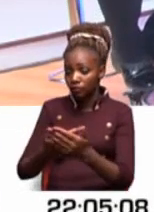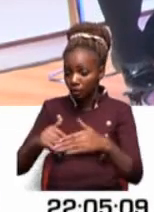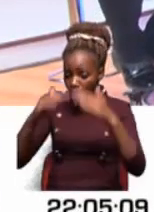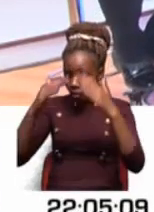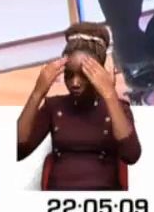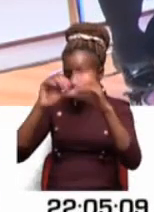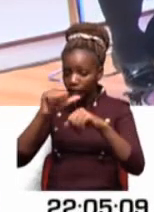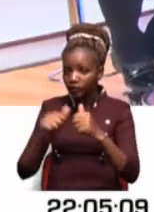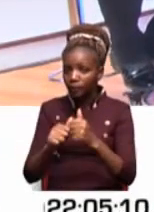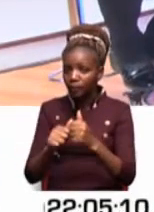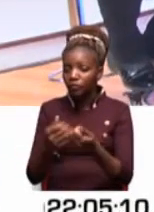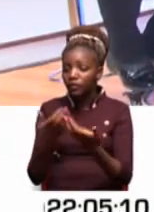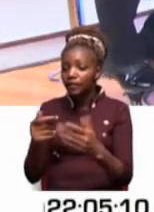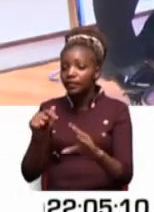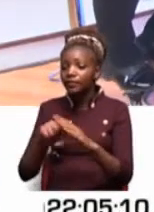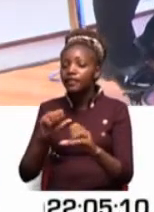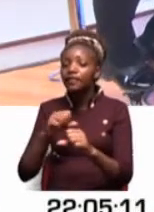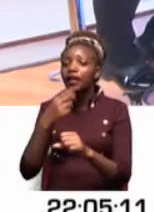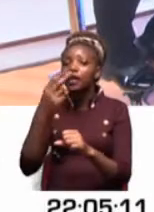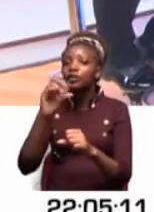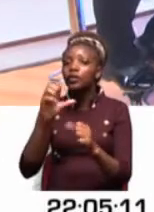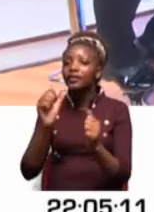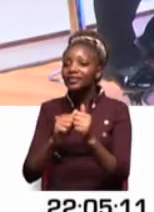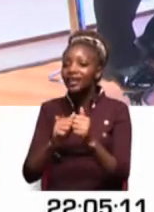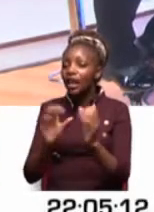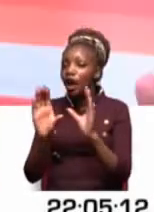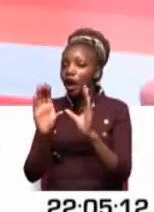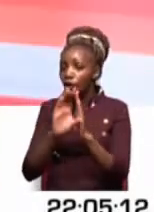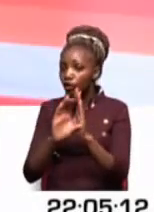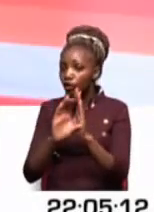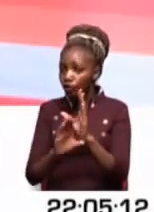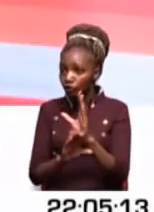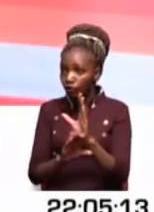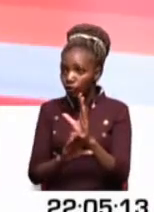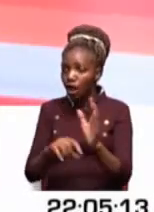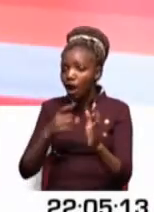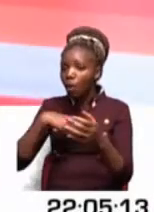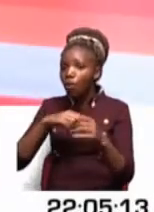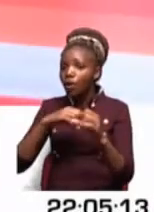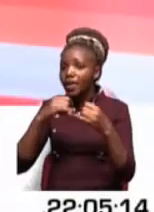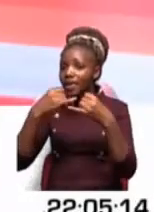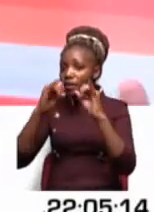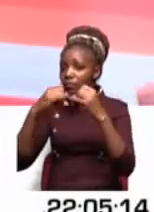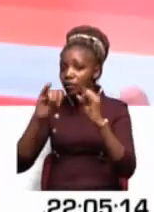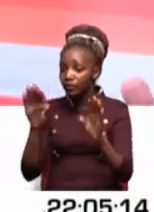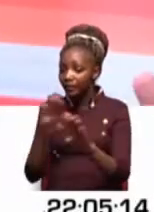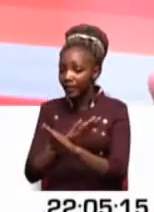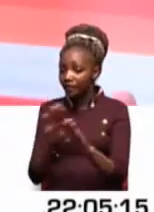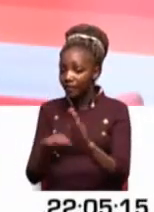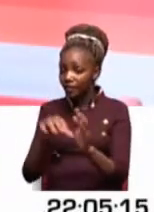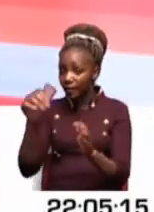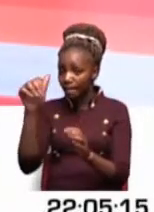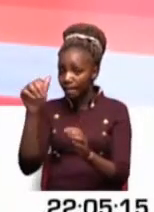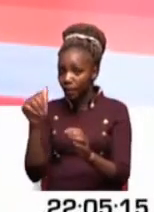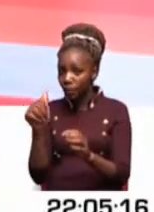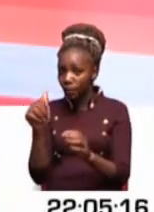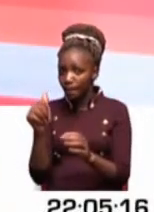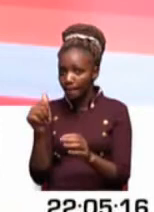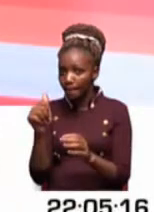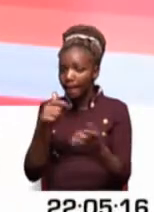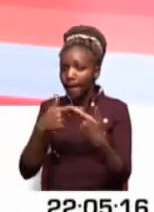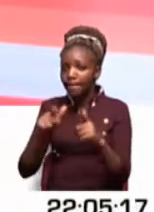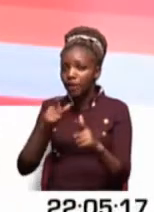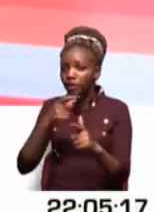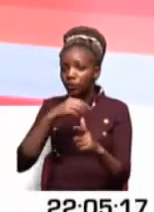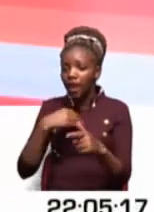are contained in the 2010 Constitution. Mm-hmm. We may not have implemented all that was said by or provided for in the Kruger report, but there are issues